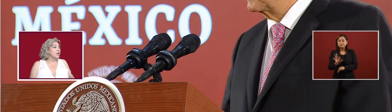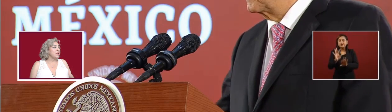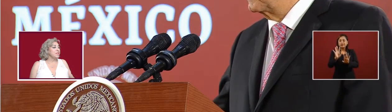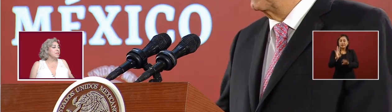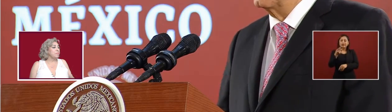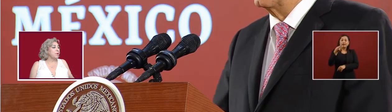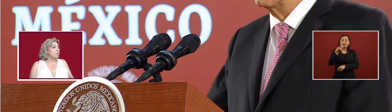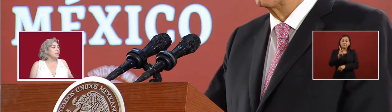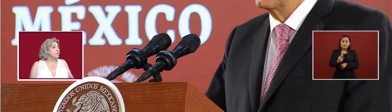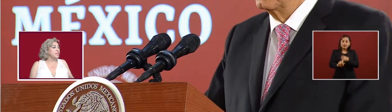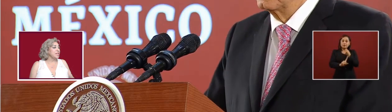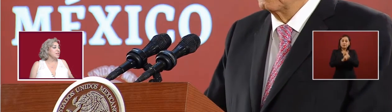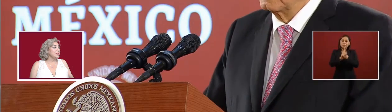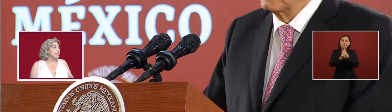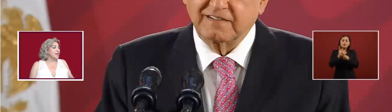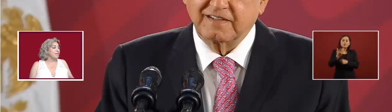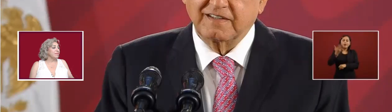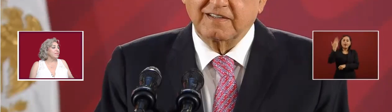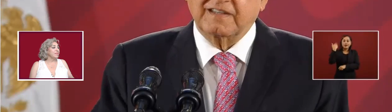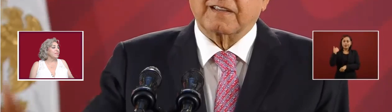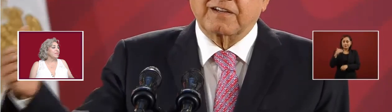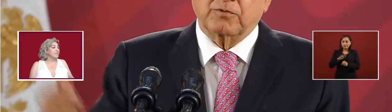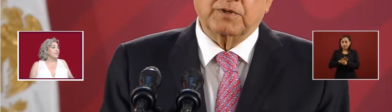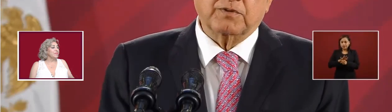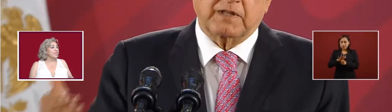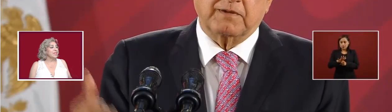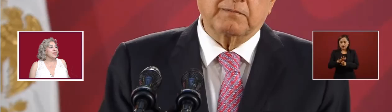regarding the problem that they used to have